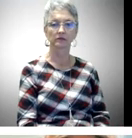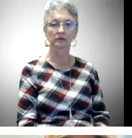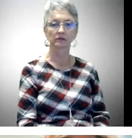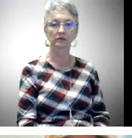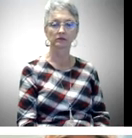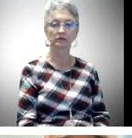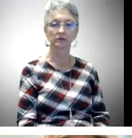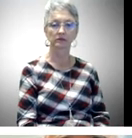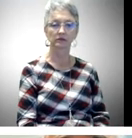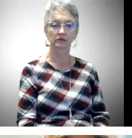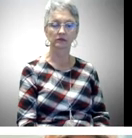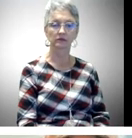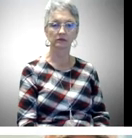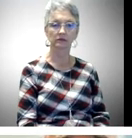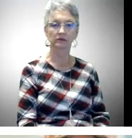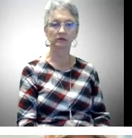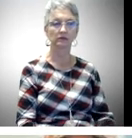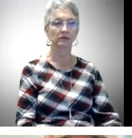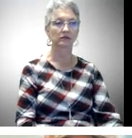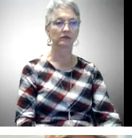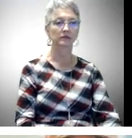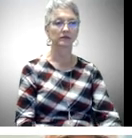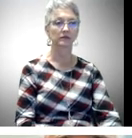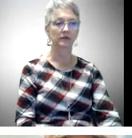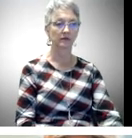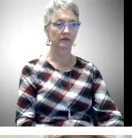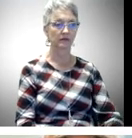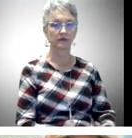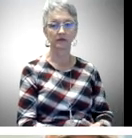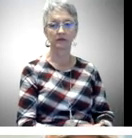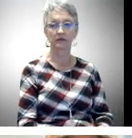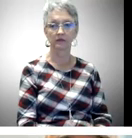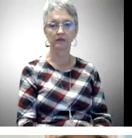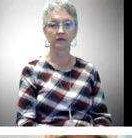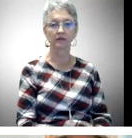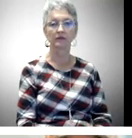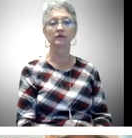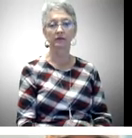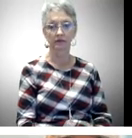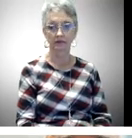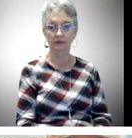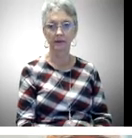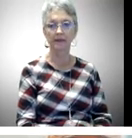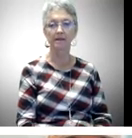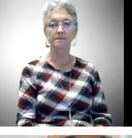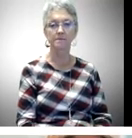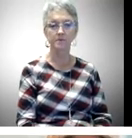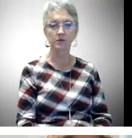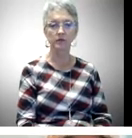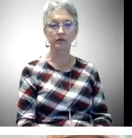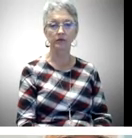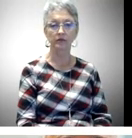And in the context of Jenny, they defined supported decision-making as using trusted friends, family members, or professionals to help